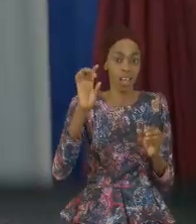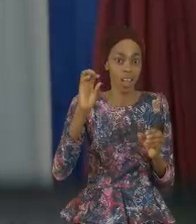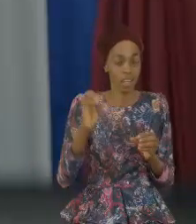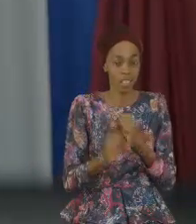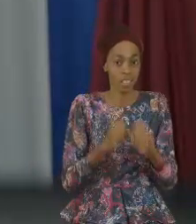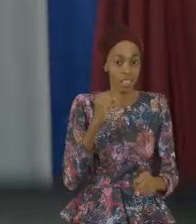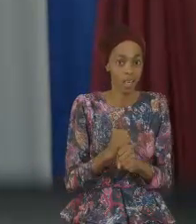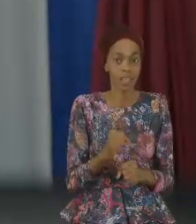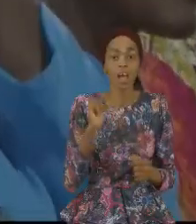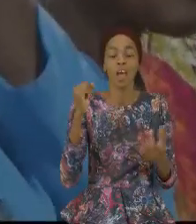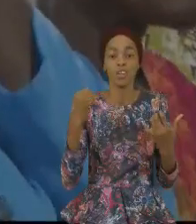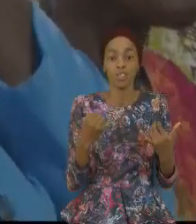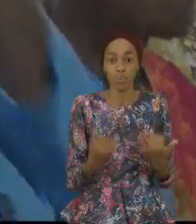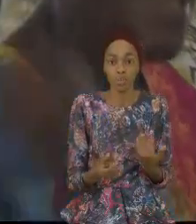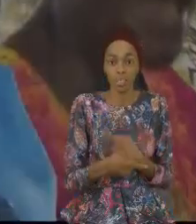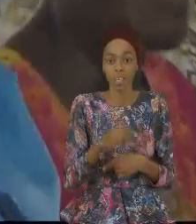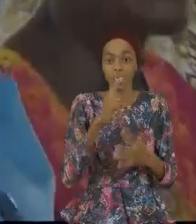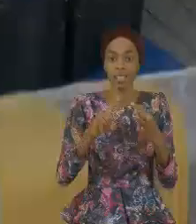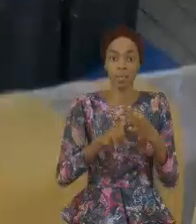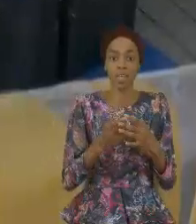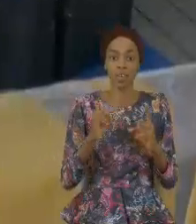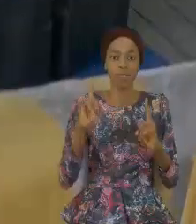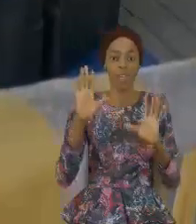beginning of that excellent ministry. Amen.